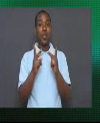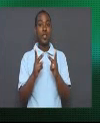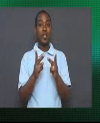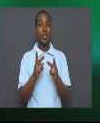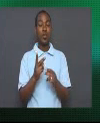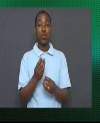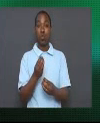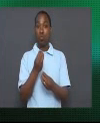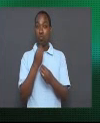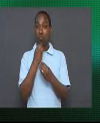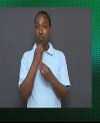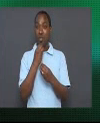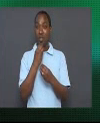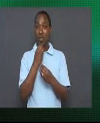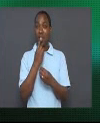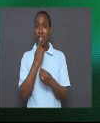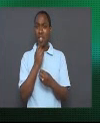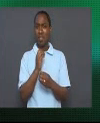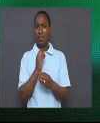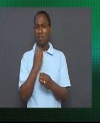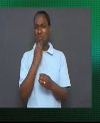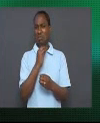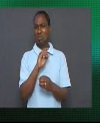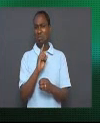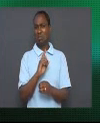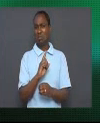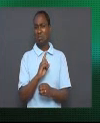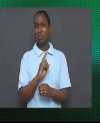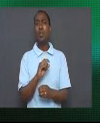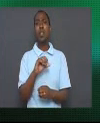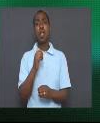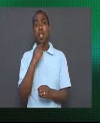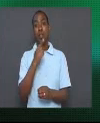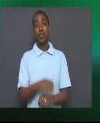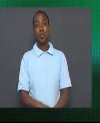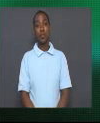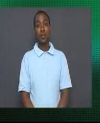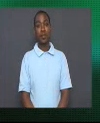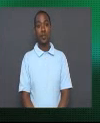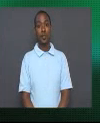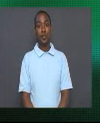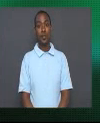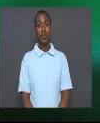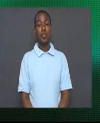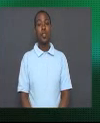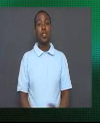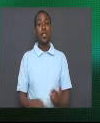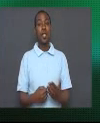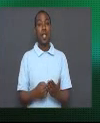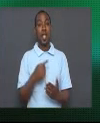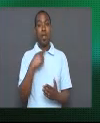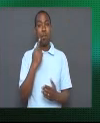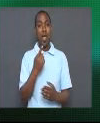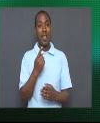indicate when the food may not taste as good as it is supposed to. It